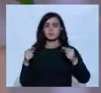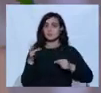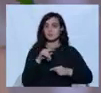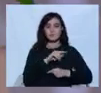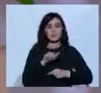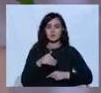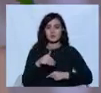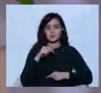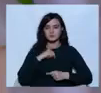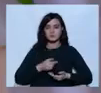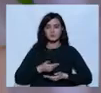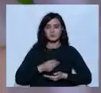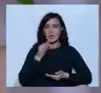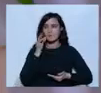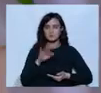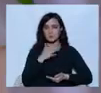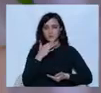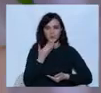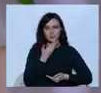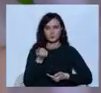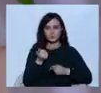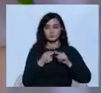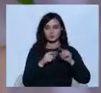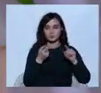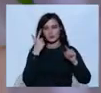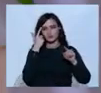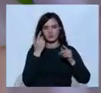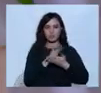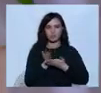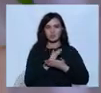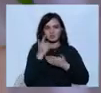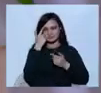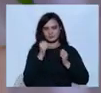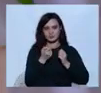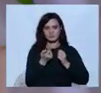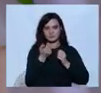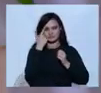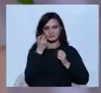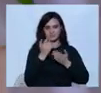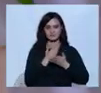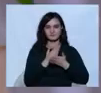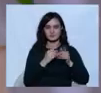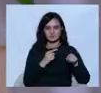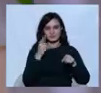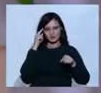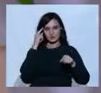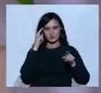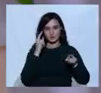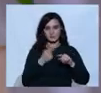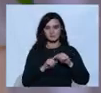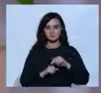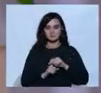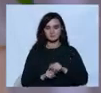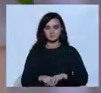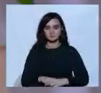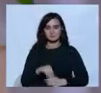trial announces that he has sent for a legal expert who turns out to be Portia disguised as a